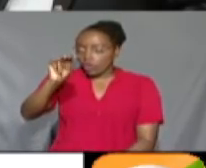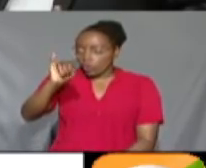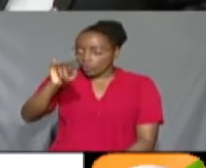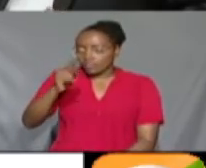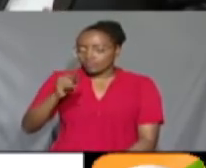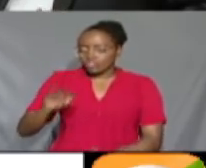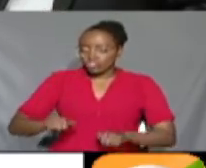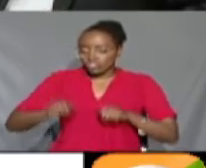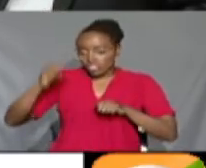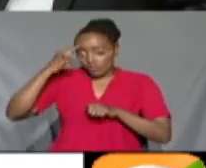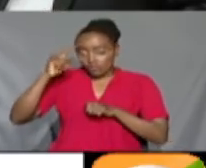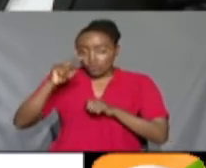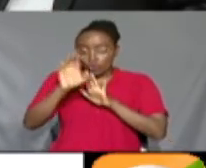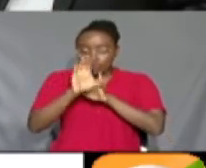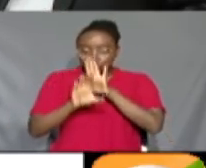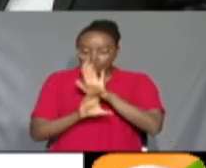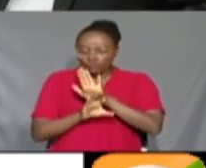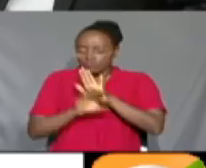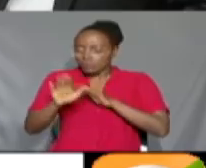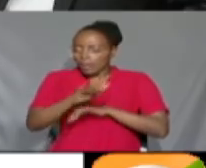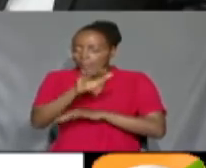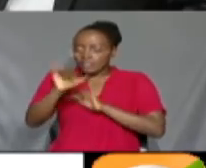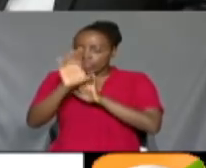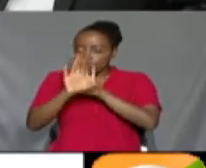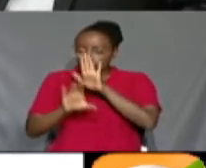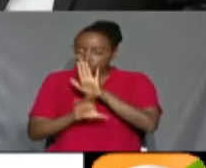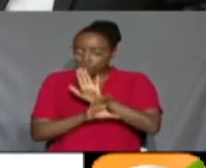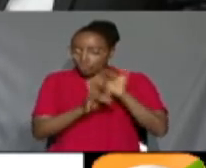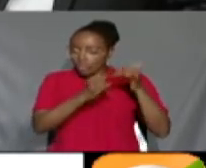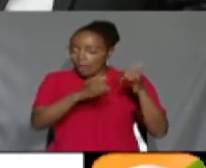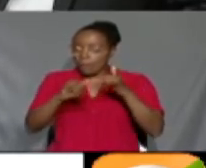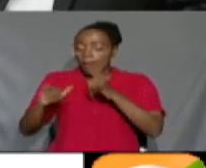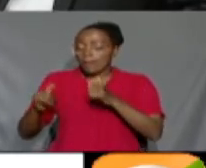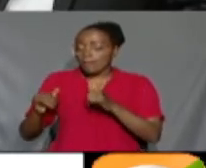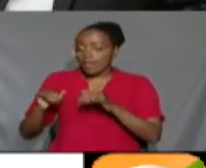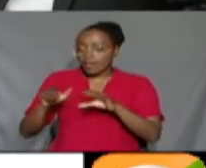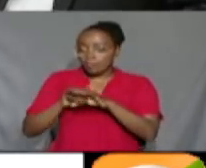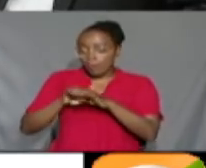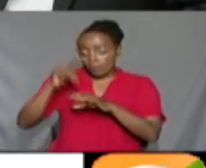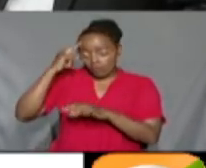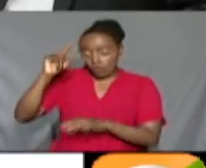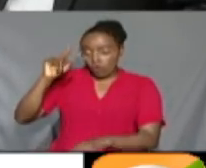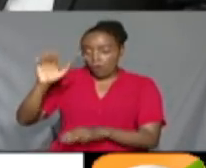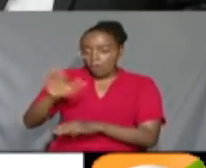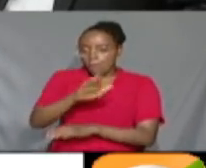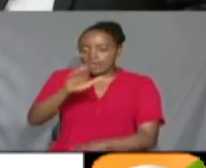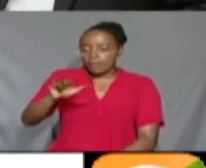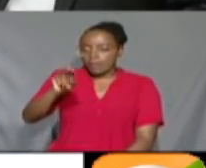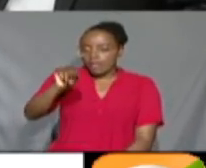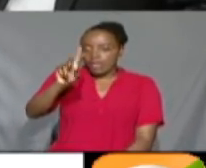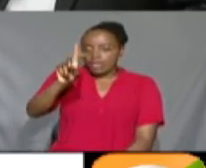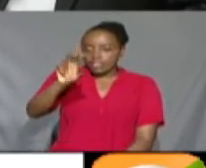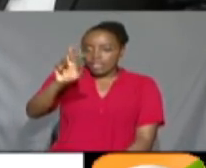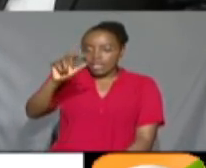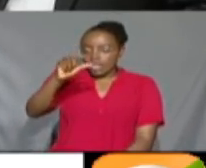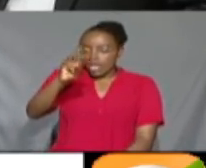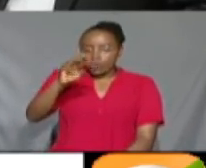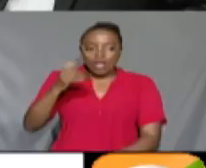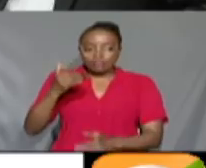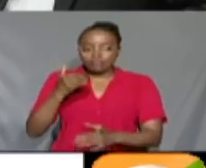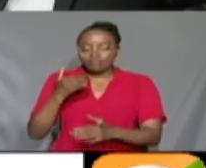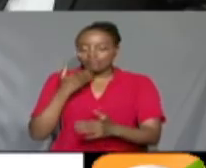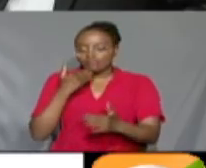Parliamentary Constitutional Implementation Oversight Committee and Member of Parliament for Ndaragwa. Gentlemen, welcome to Newsnight. Thank you for joining me